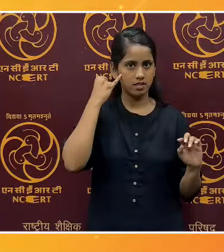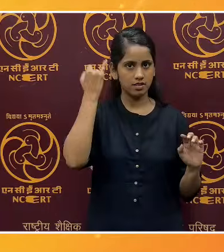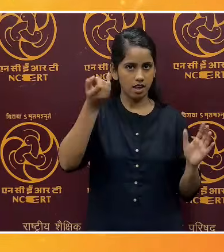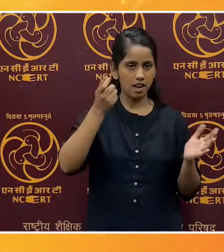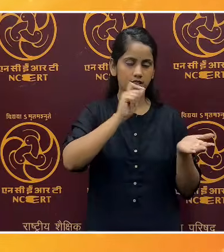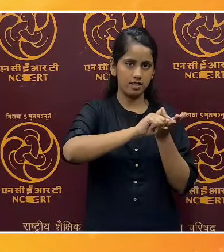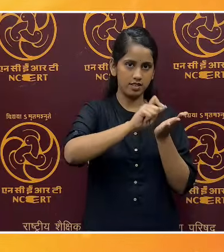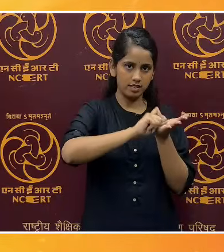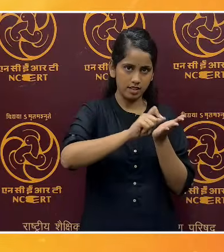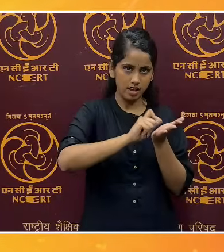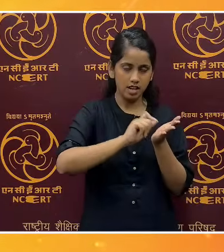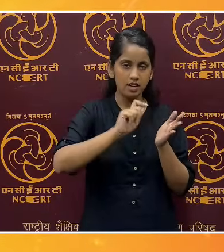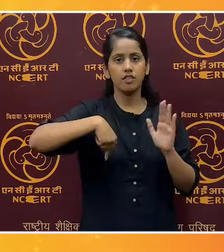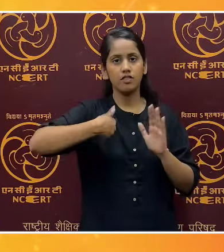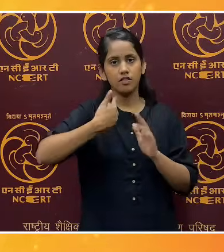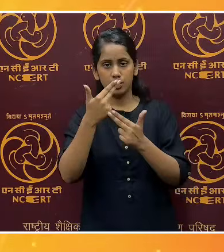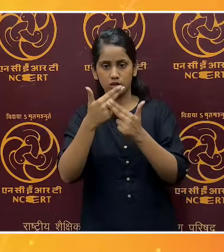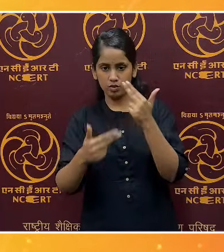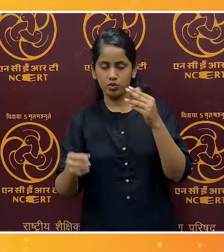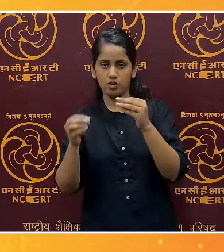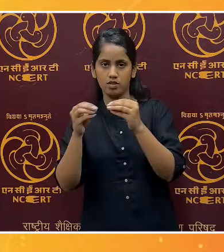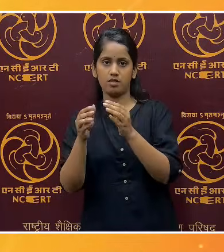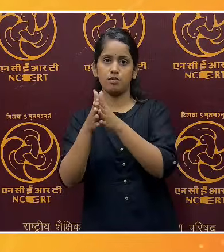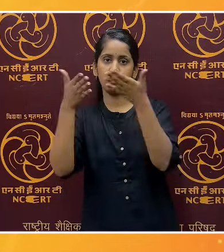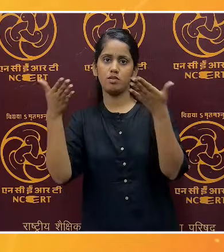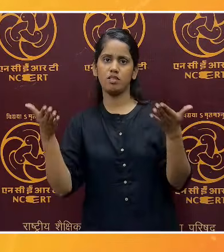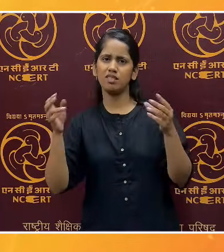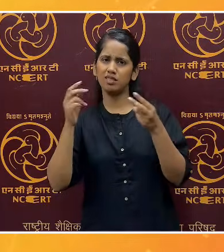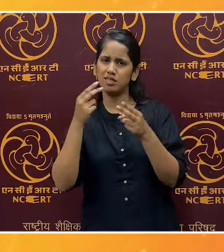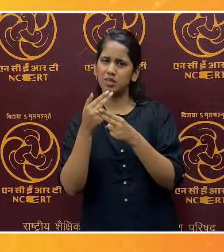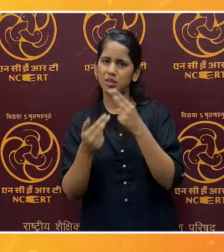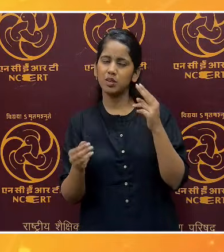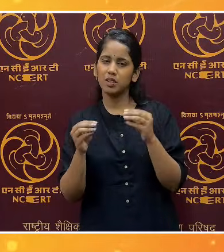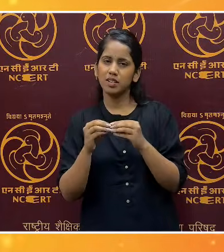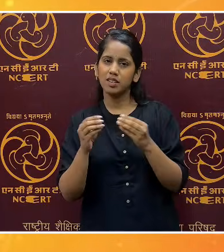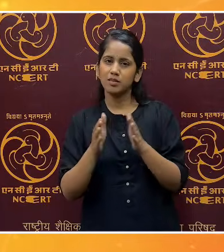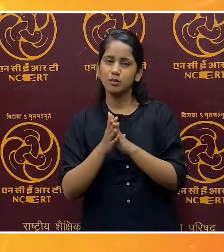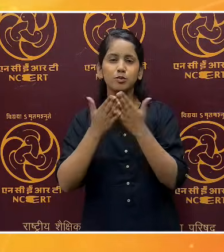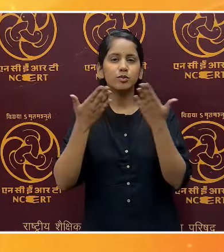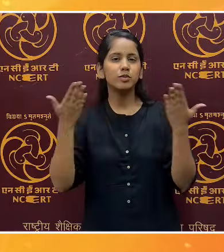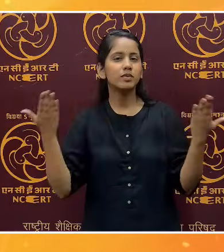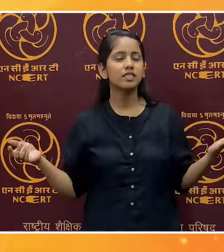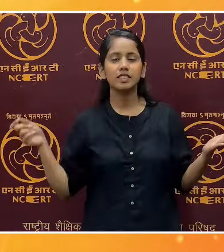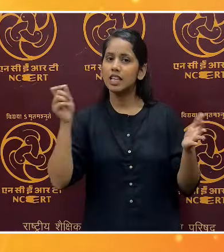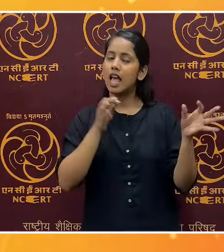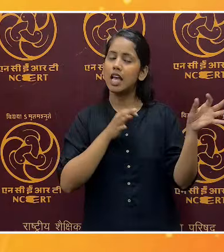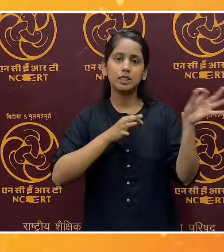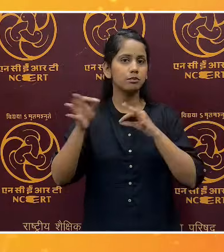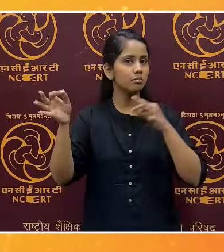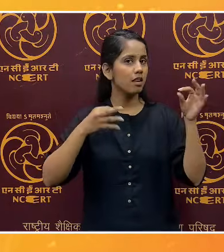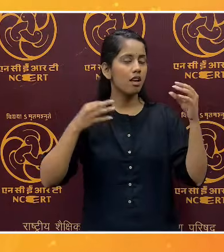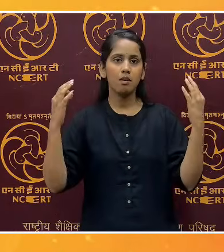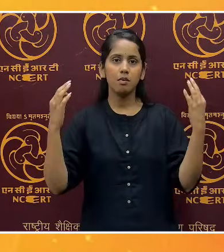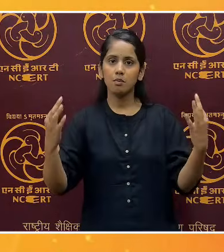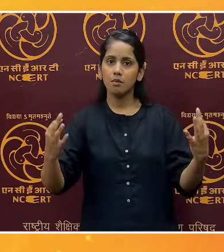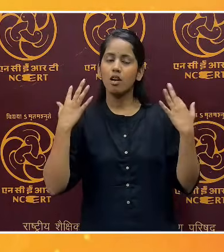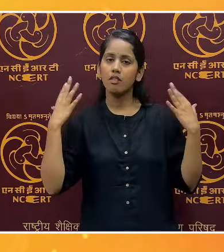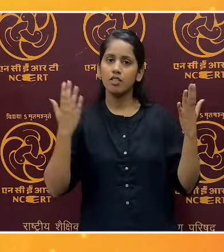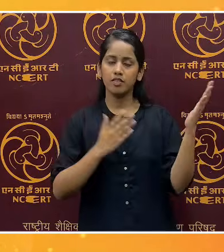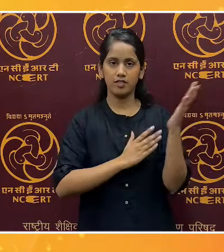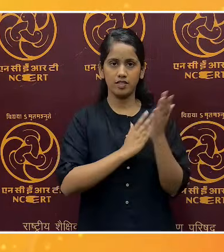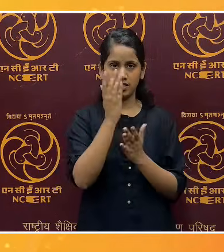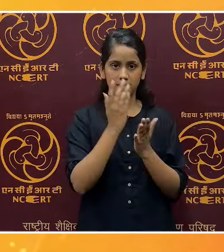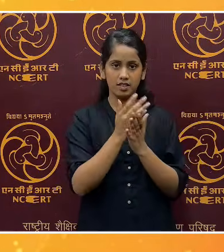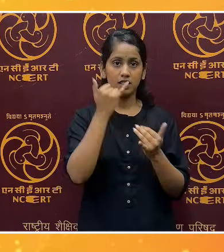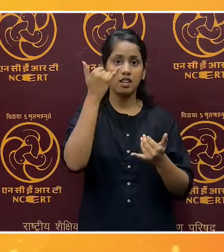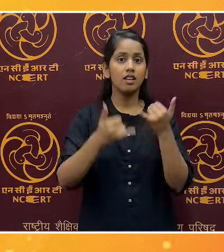and then the storyboard. Storyboard. Yeah, because in the earlier I've just touched it because I haven't explained storyboard, you know, briefly. And the